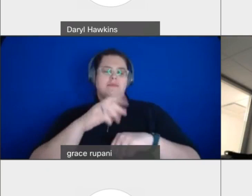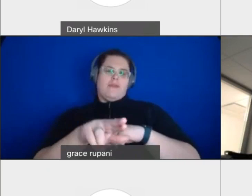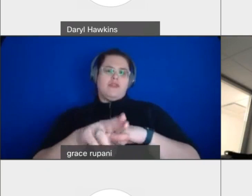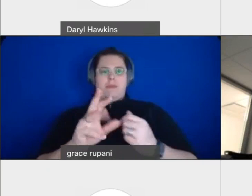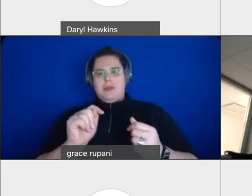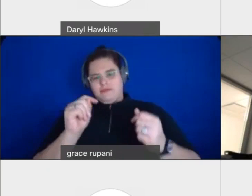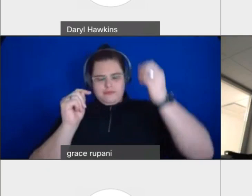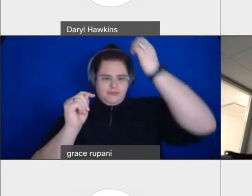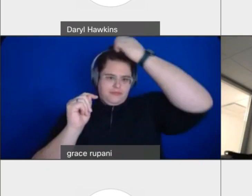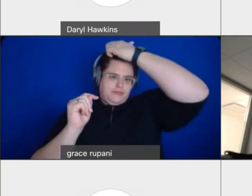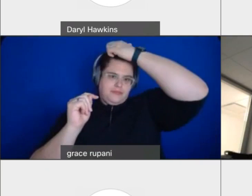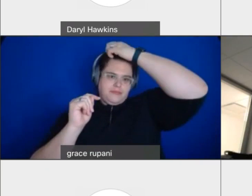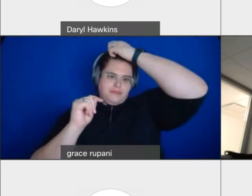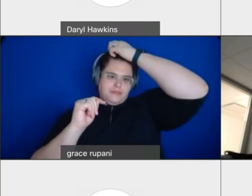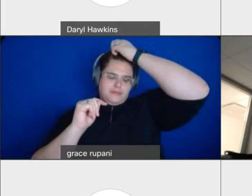Thank you.